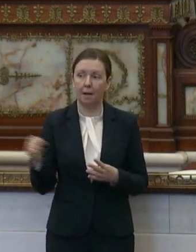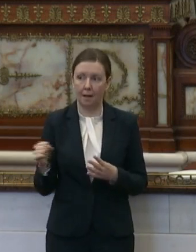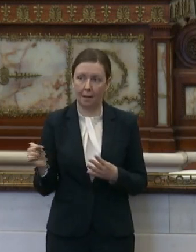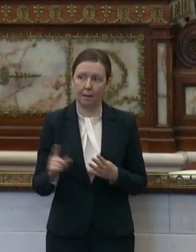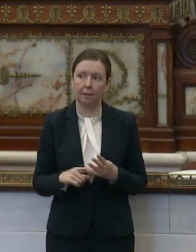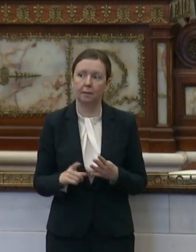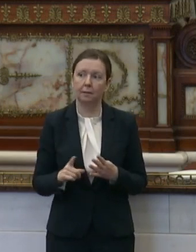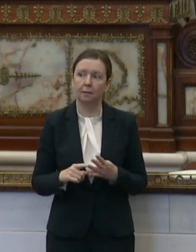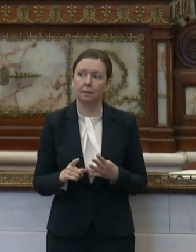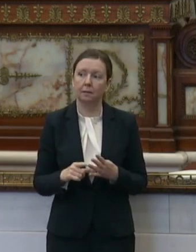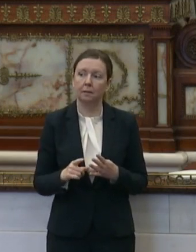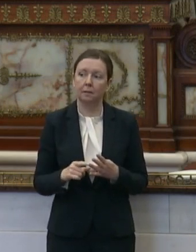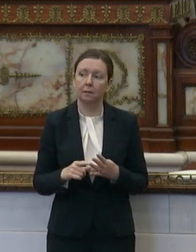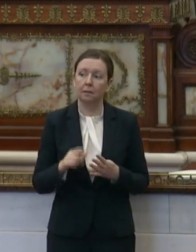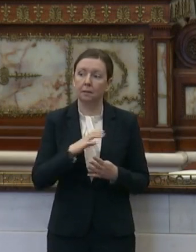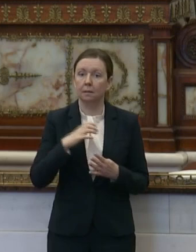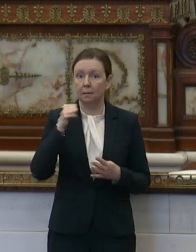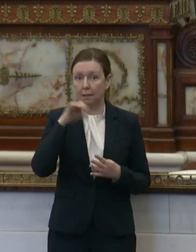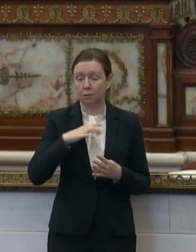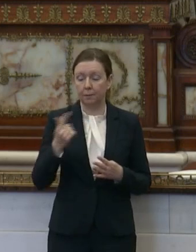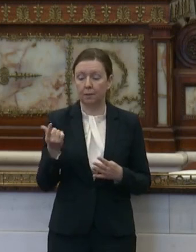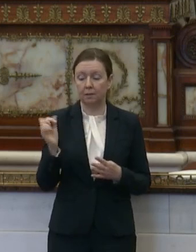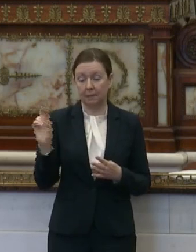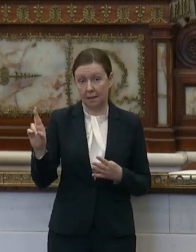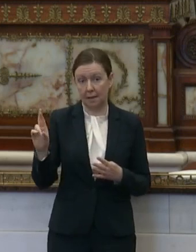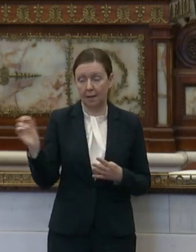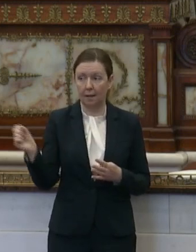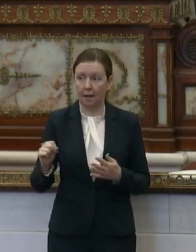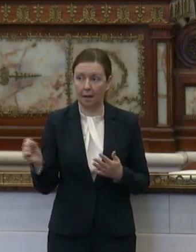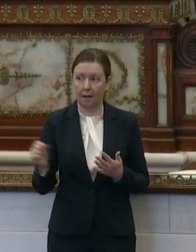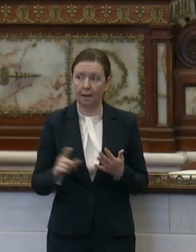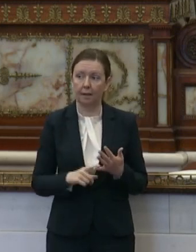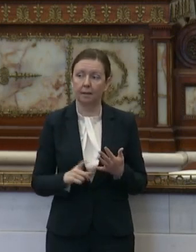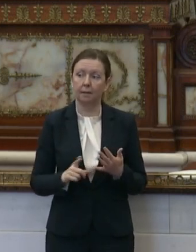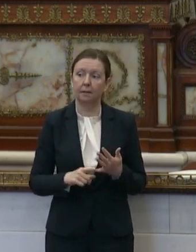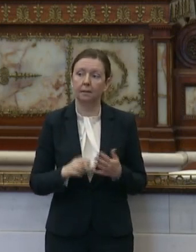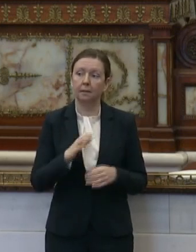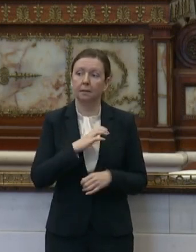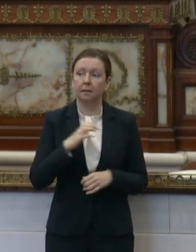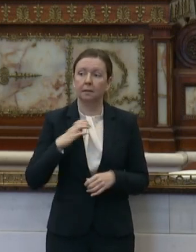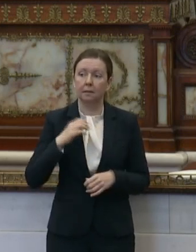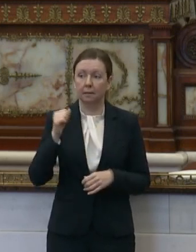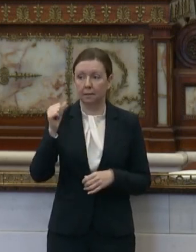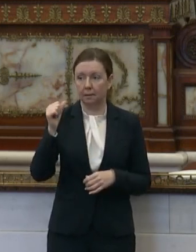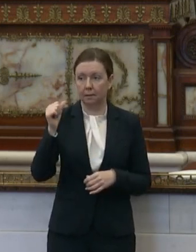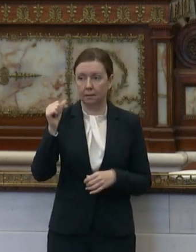Aye. Councilwoman Gauthier? Aye.